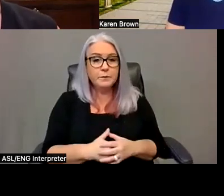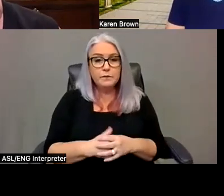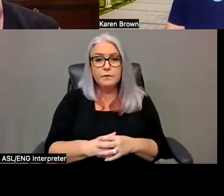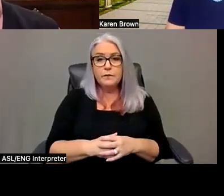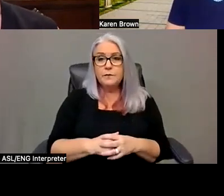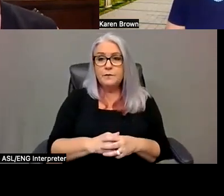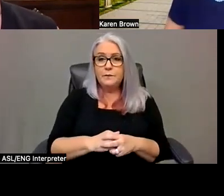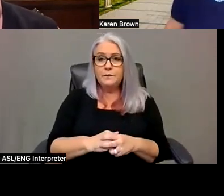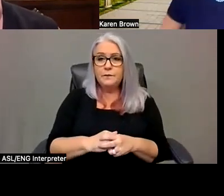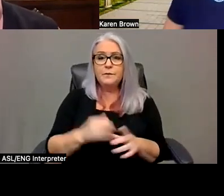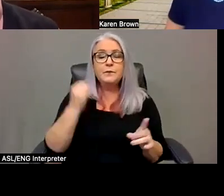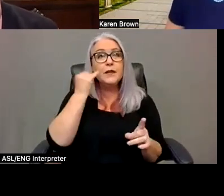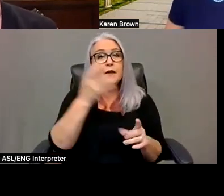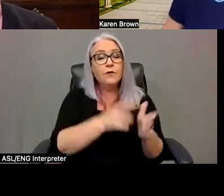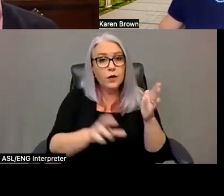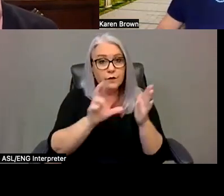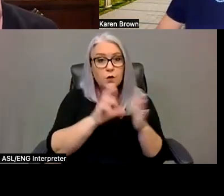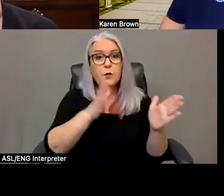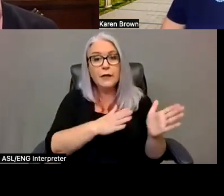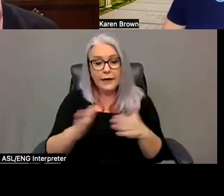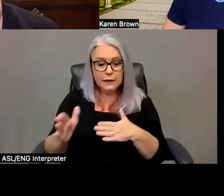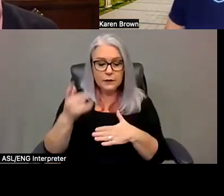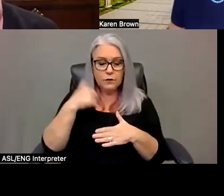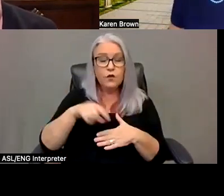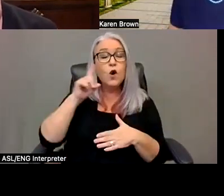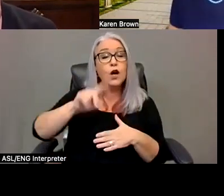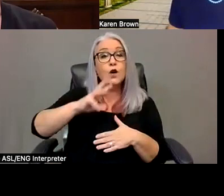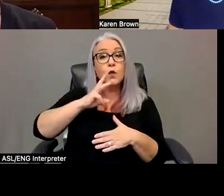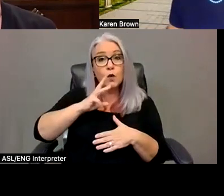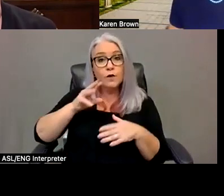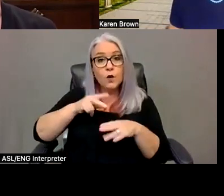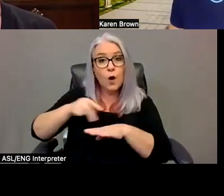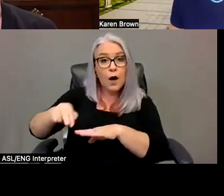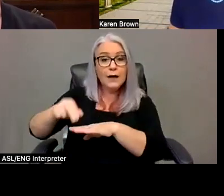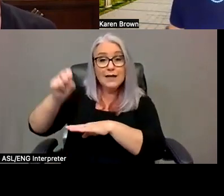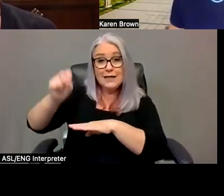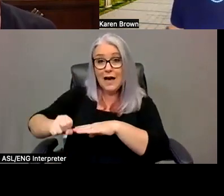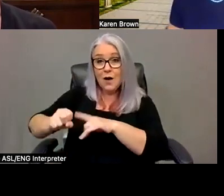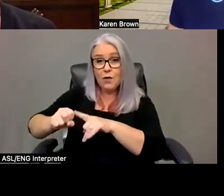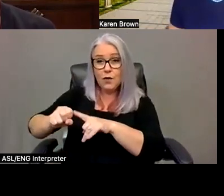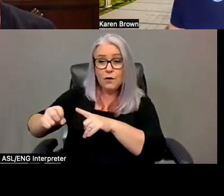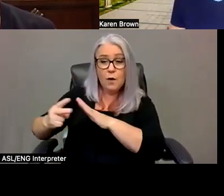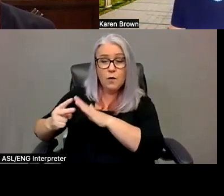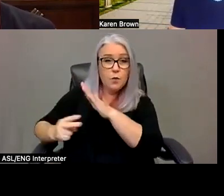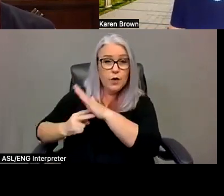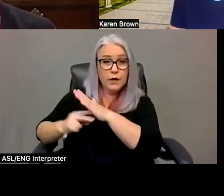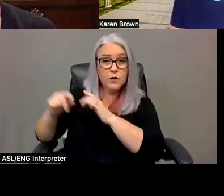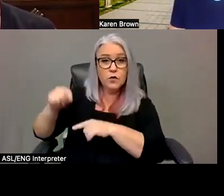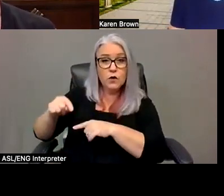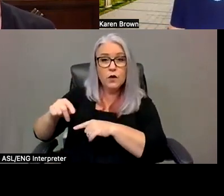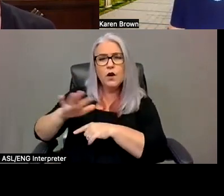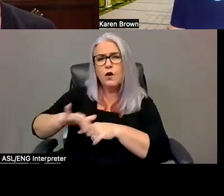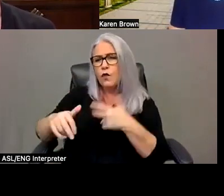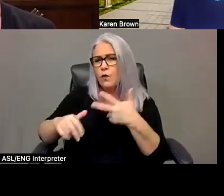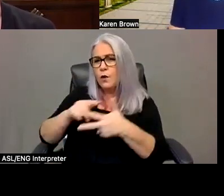you review plans for the Riverwalk that comes from the south, down from the bridge, there are 3 areas